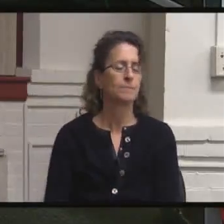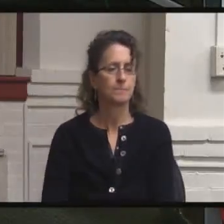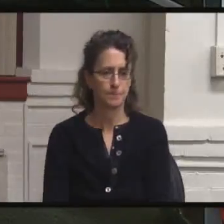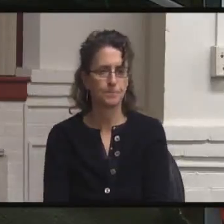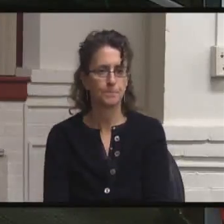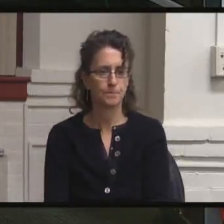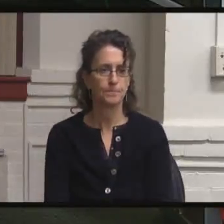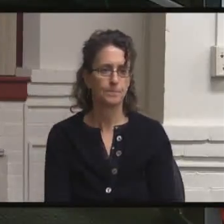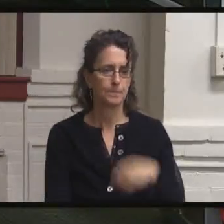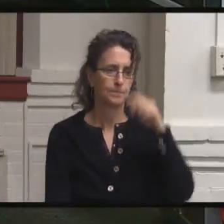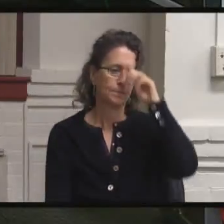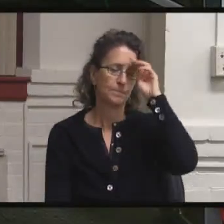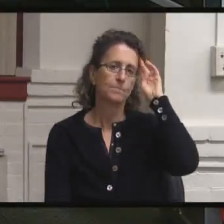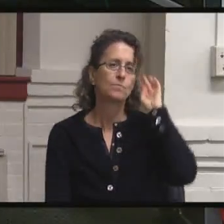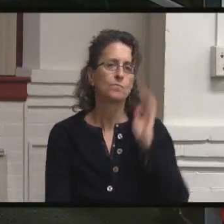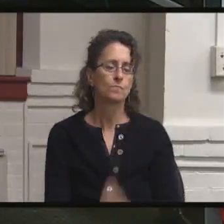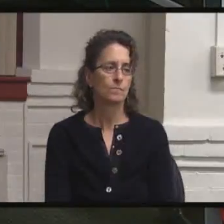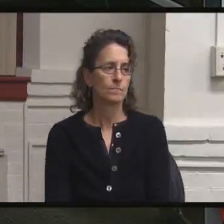Heat.